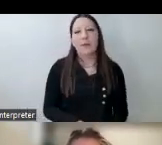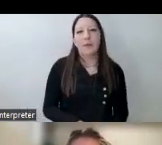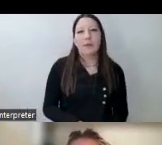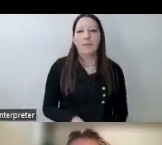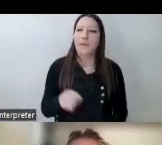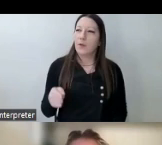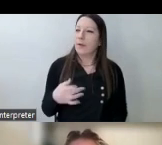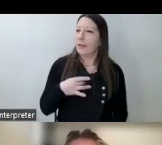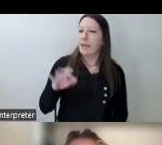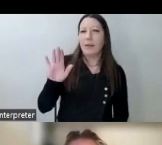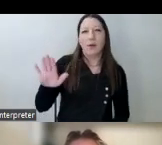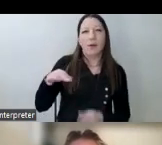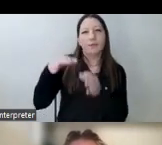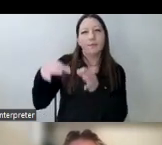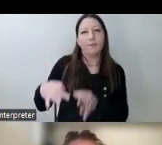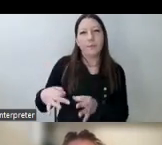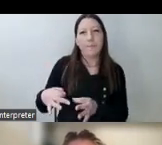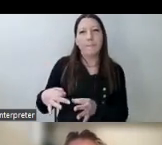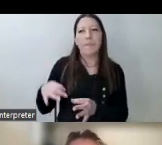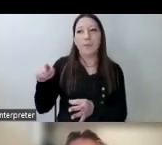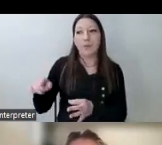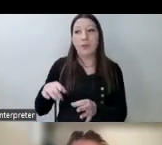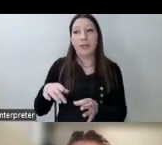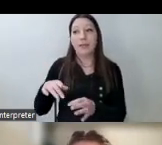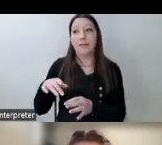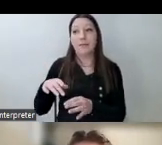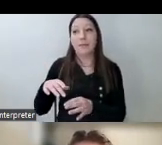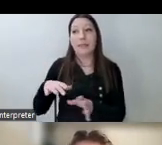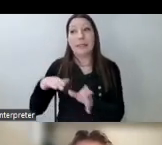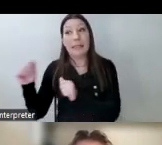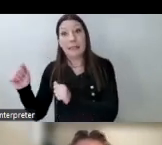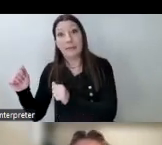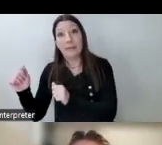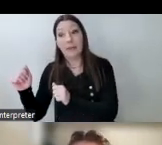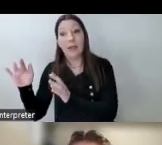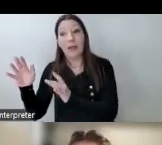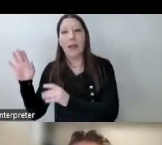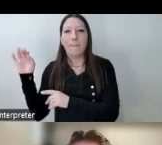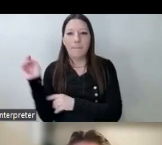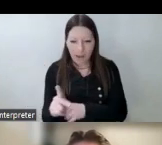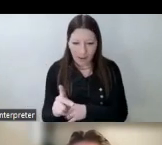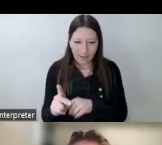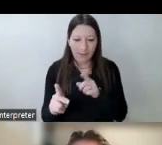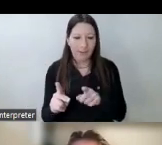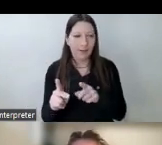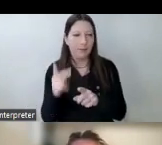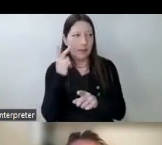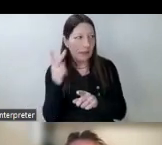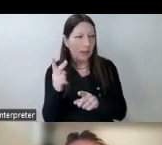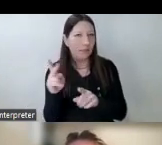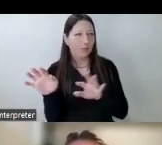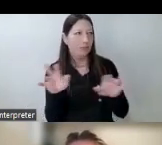of the feelings encountered when returning to a place that is so prominent in your past, so unchanged in so many ways, yet